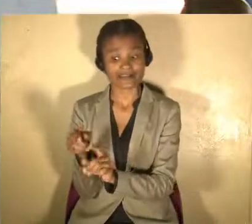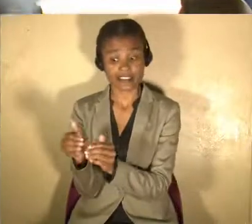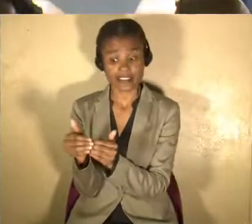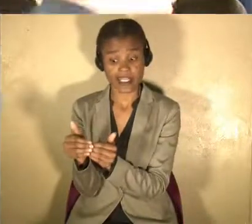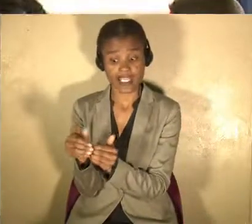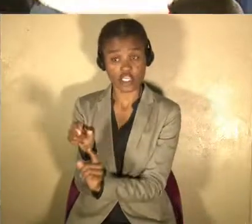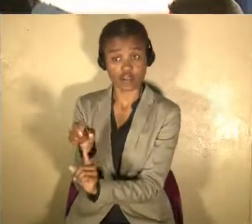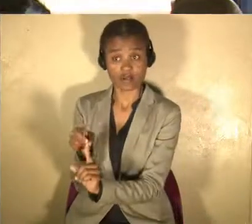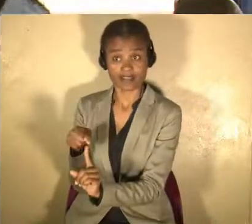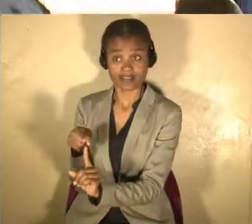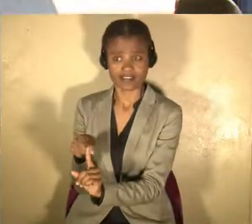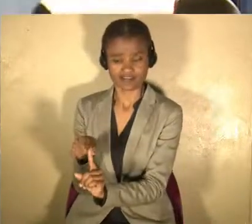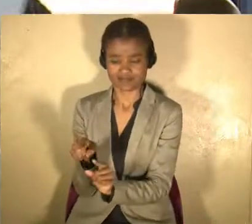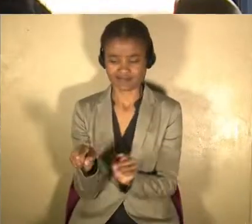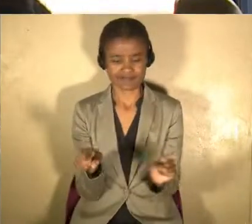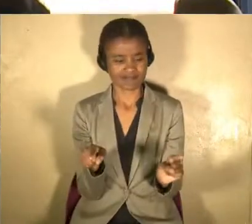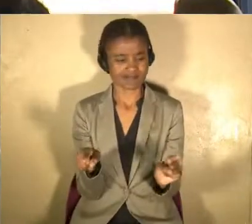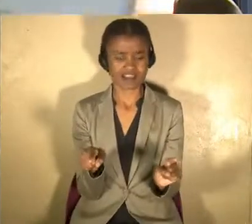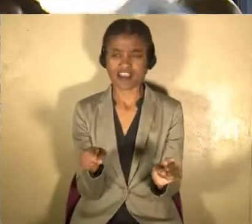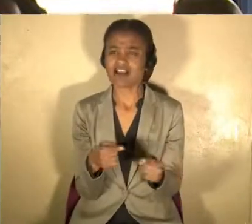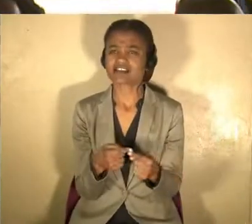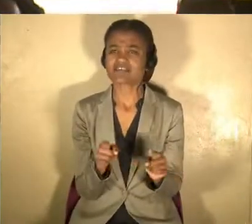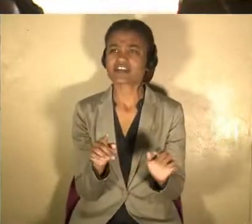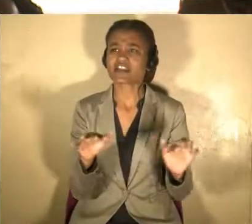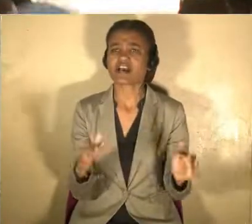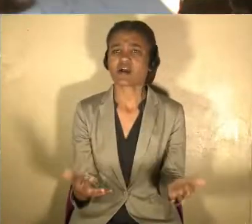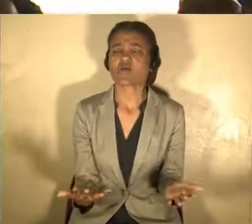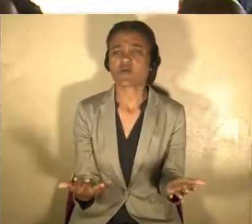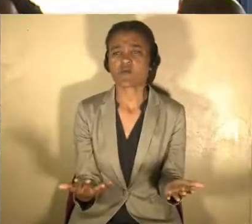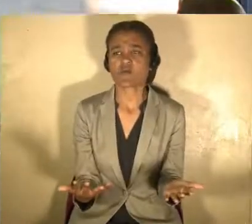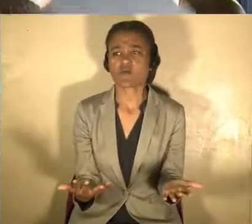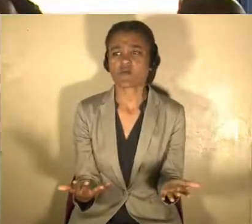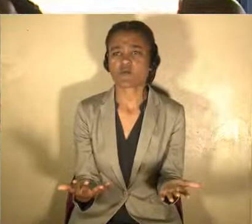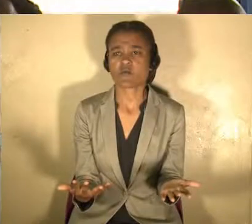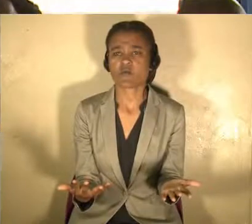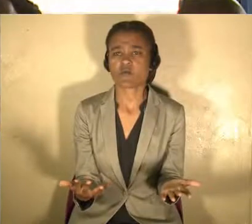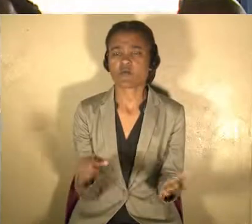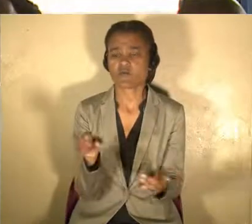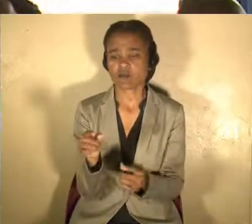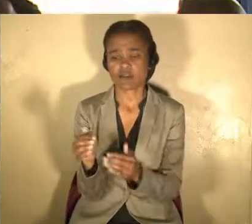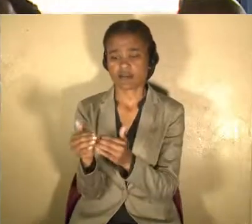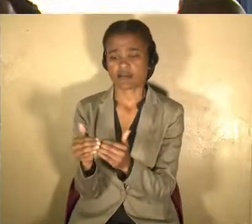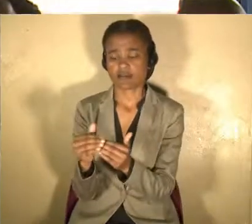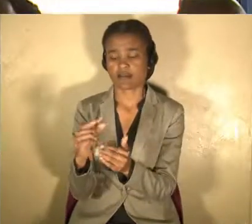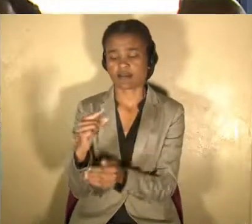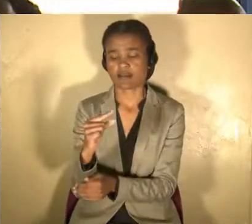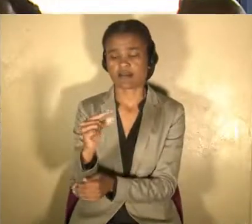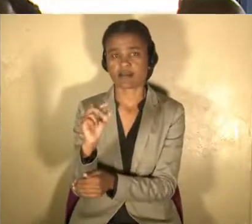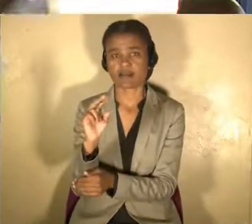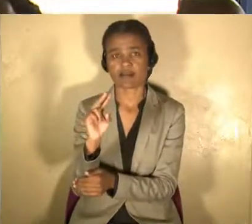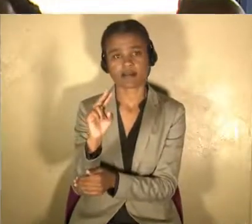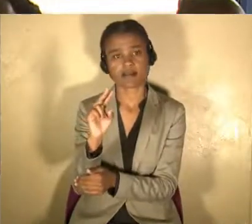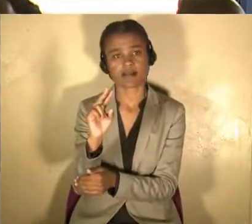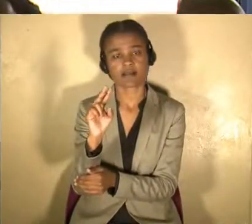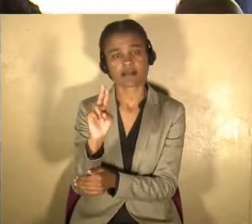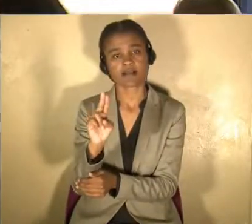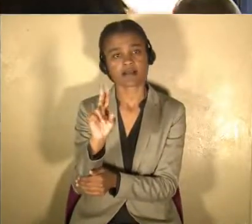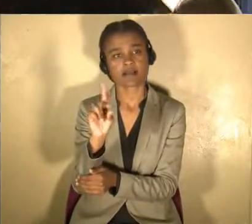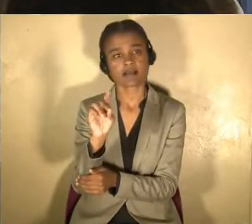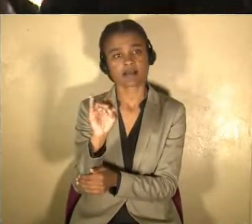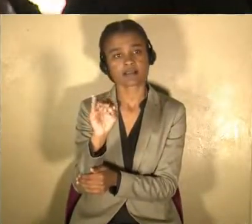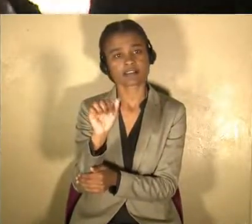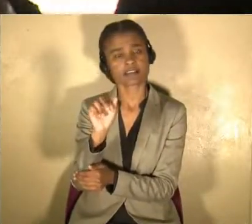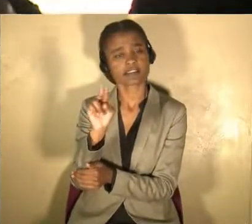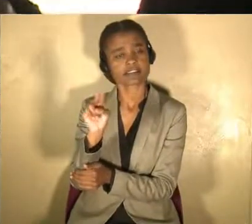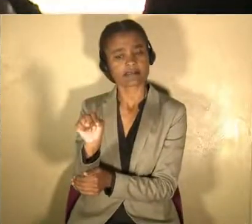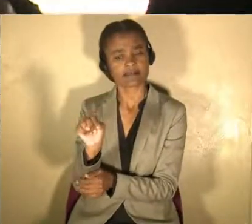So they are also stipulated. Why don't you use one term that's not going to confuse abantu in terms of applying and also